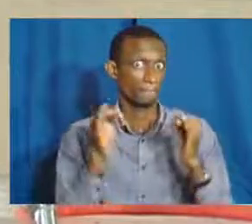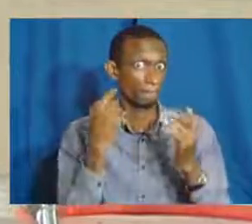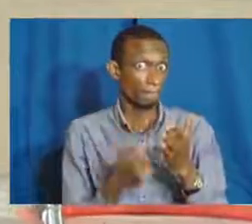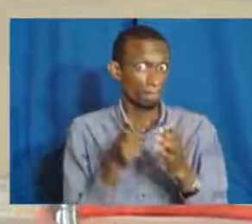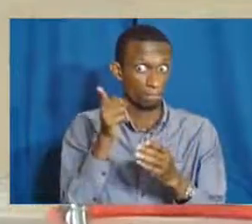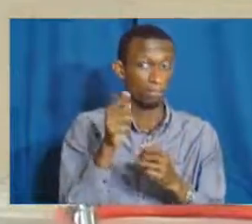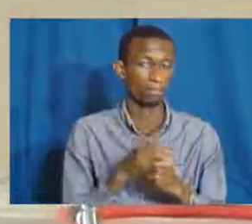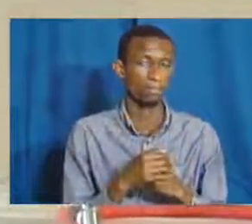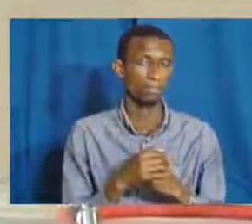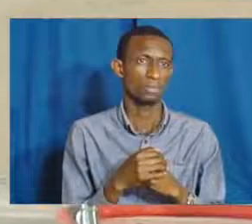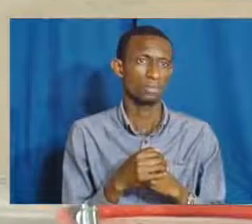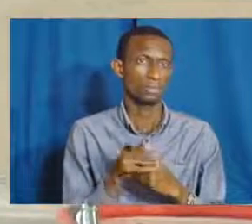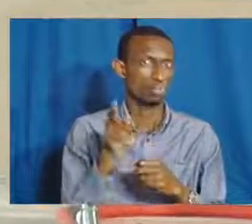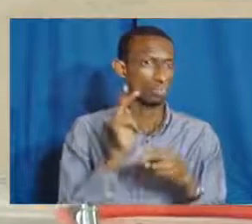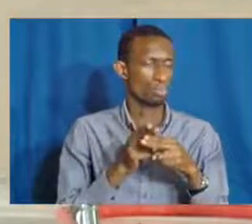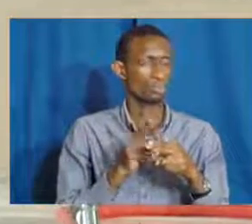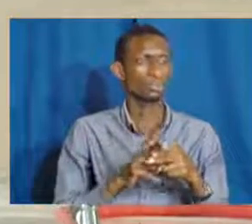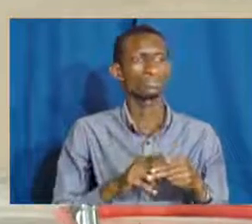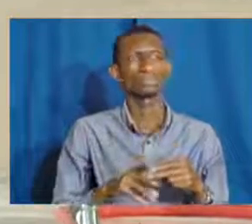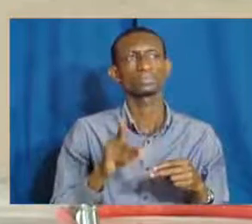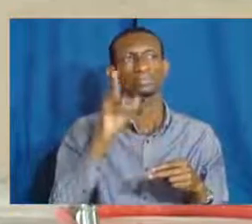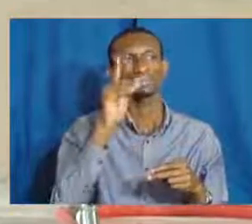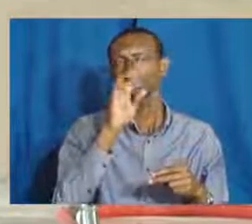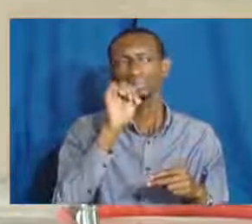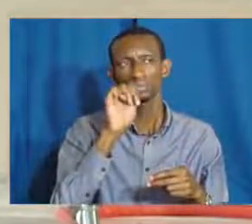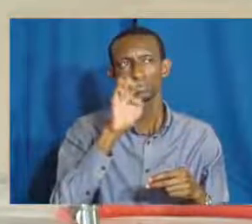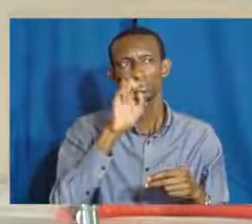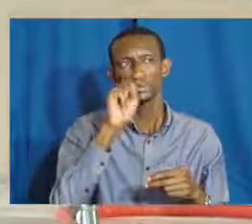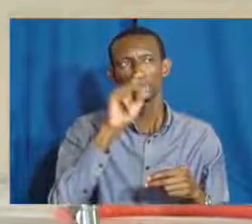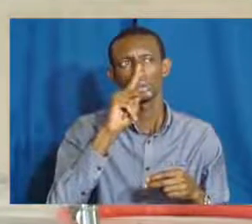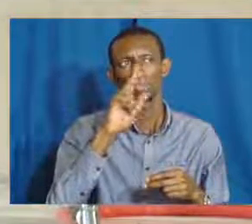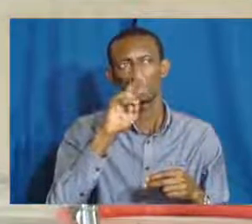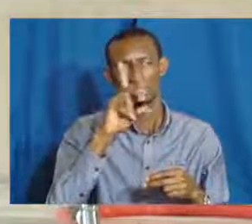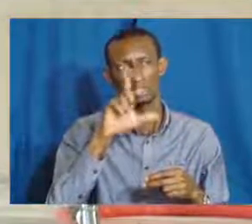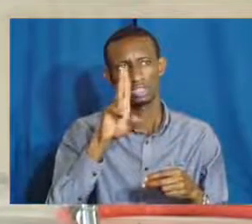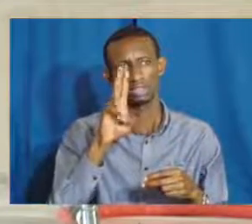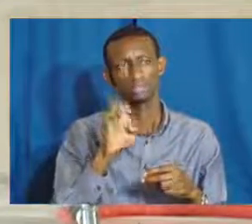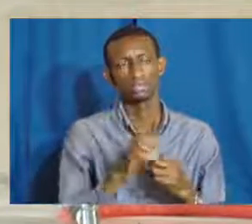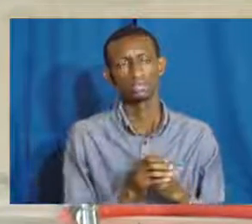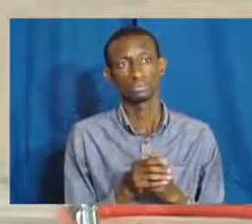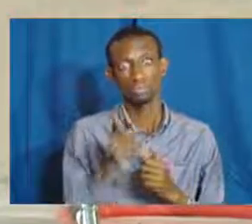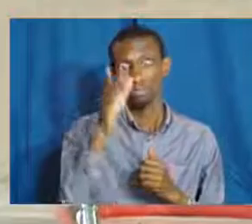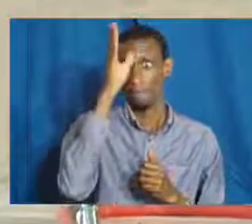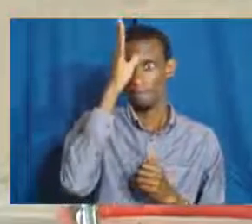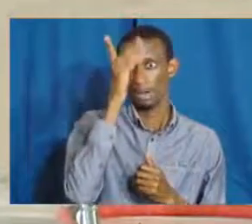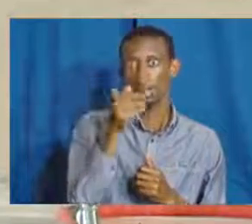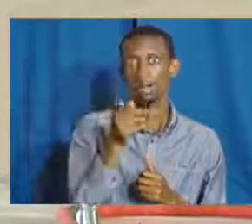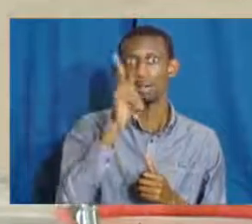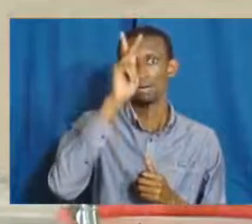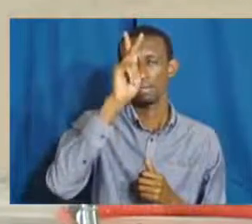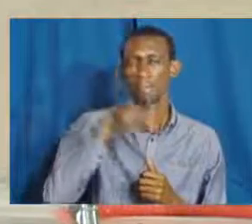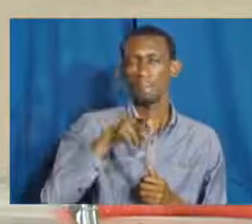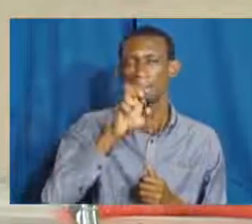Mendeleev, Dmitry Mendeleev, the father of the periodic table, if you remember, that's what I said, is that